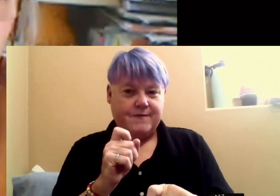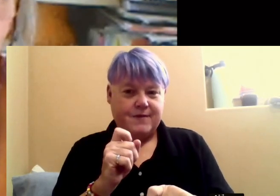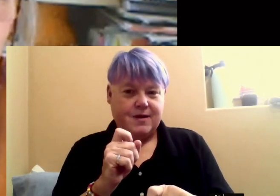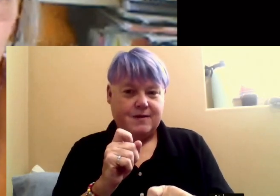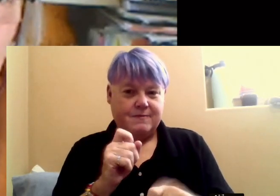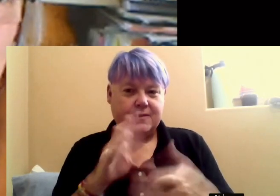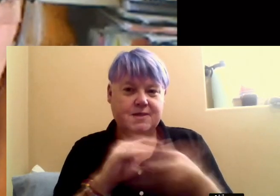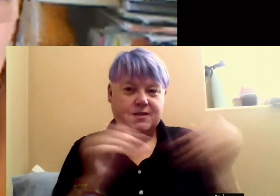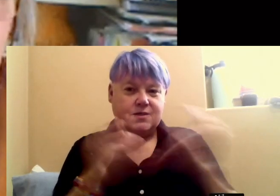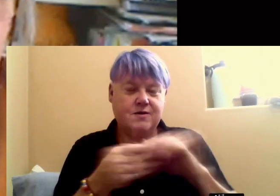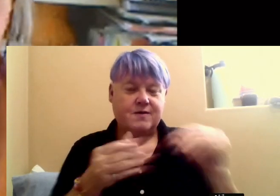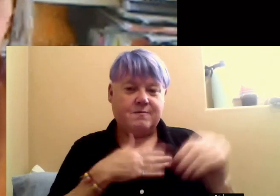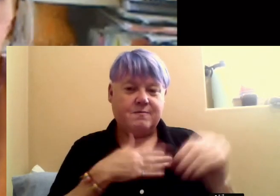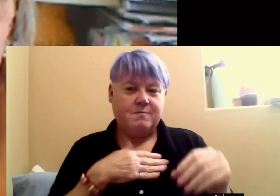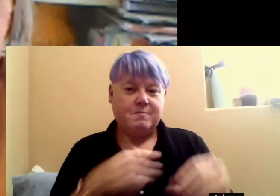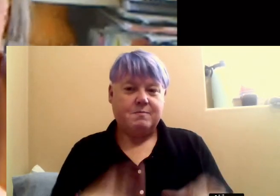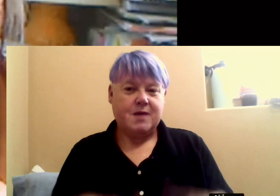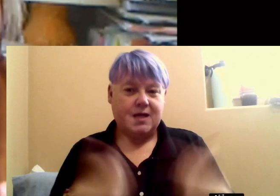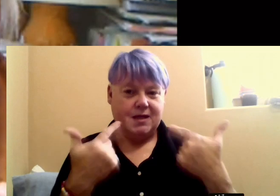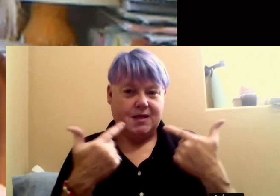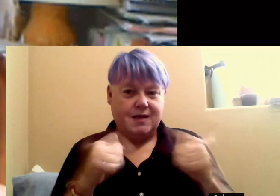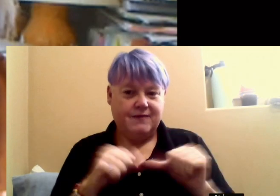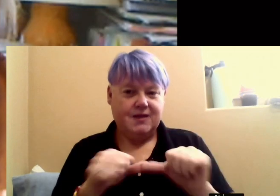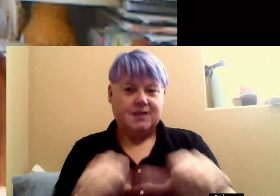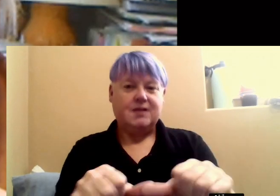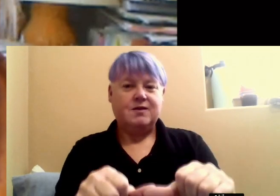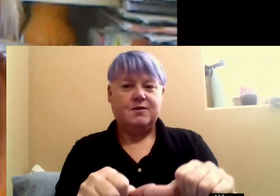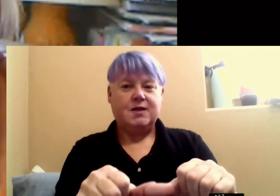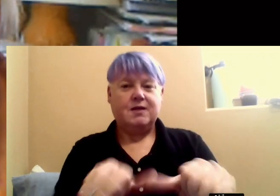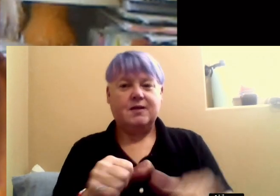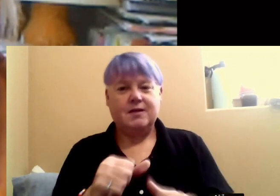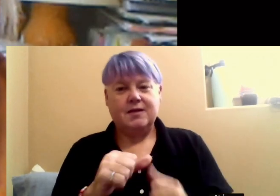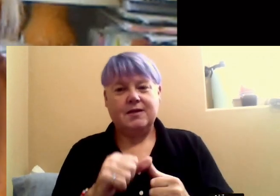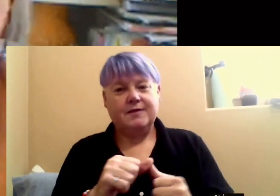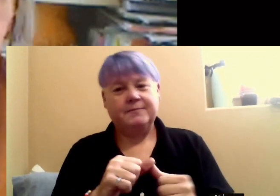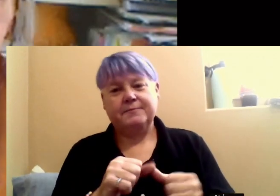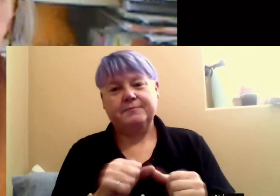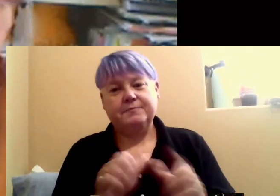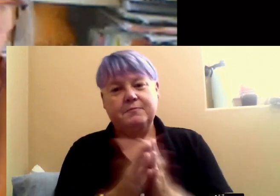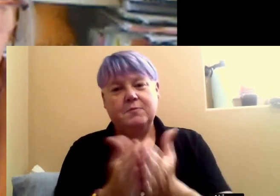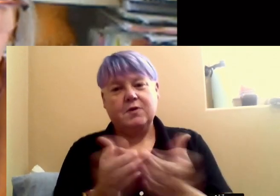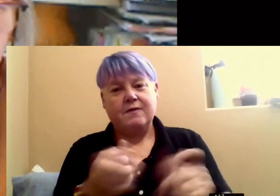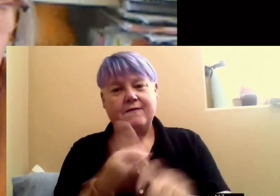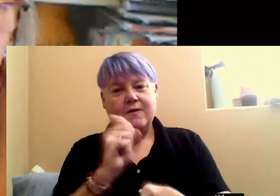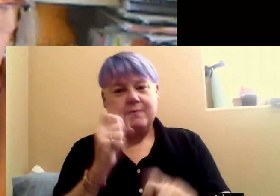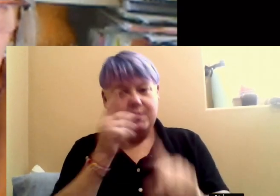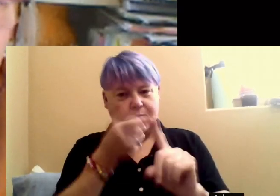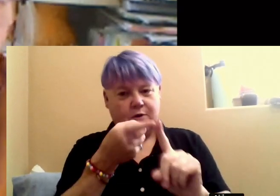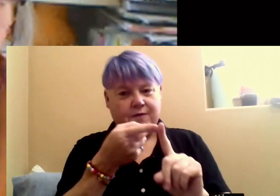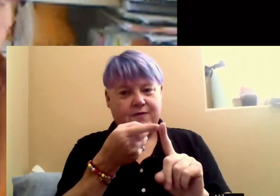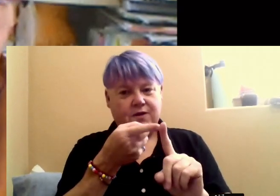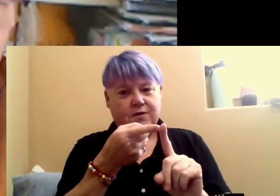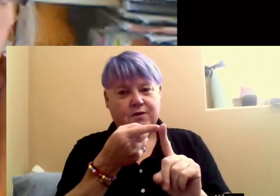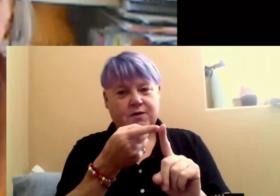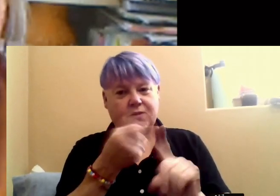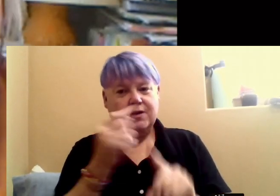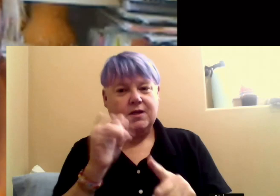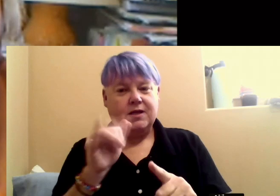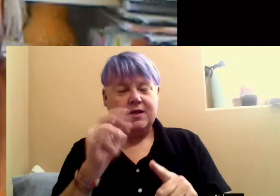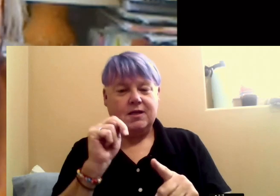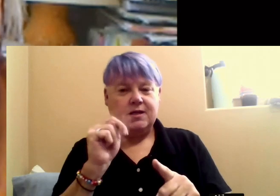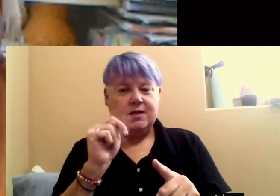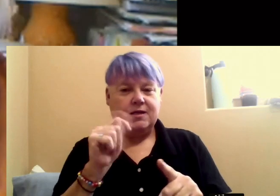Life Ongoing by C.S. Cobb. And it's a book from the point of view of an intersex teen. which I wrote in